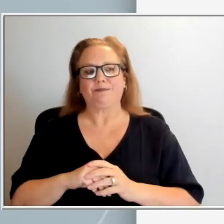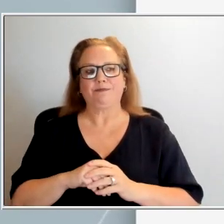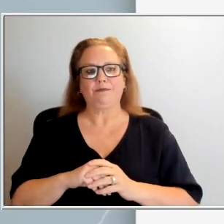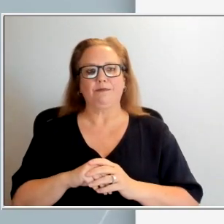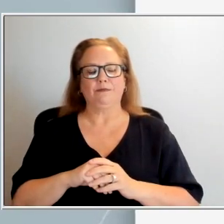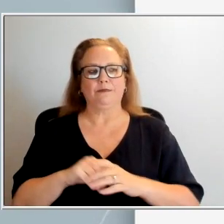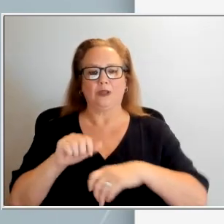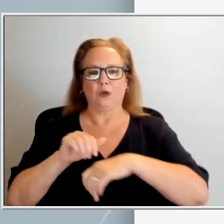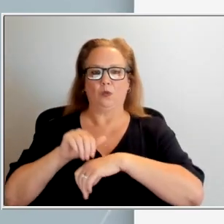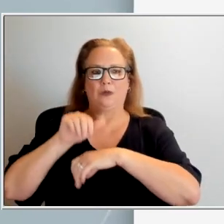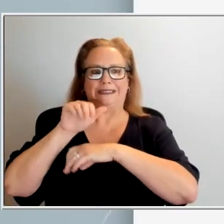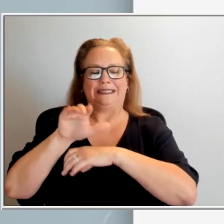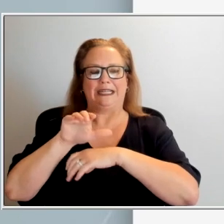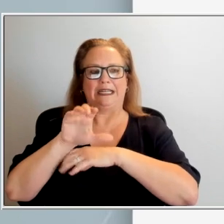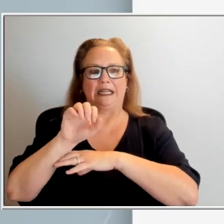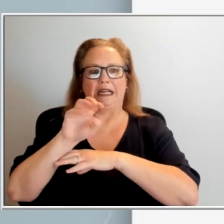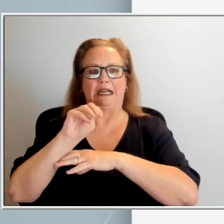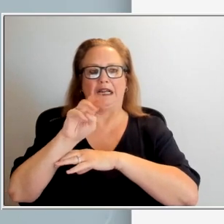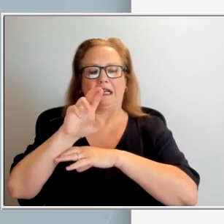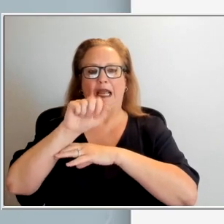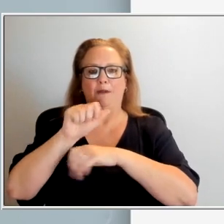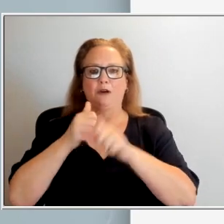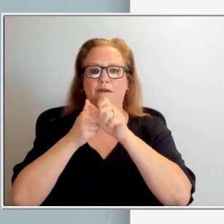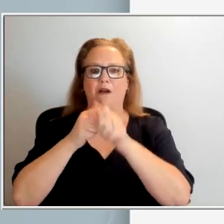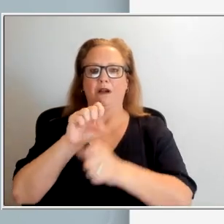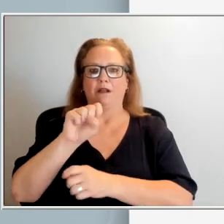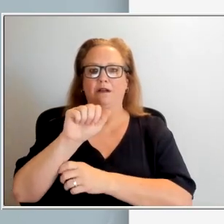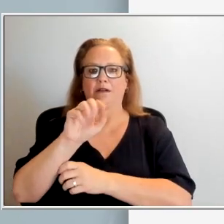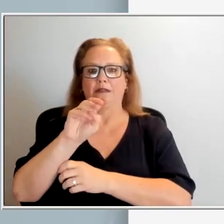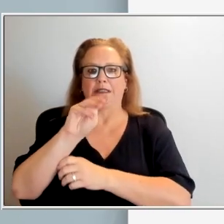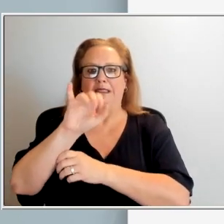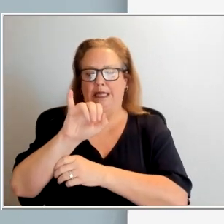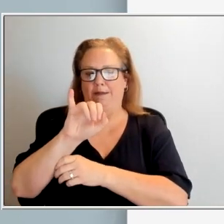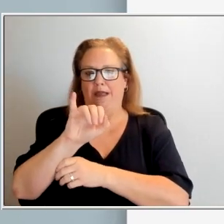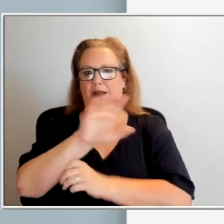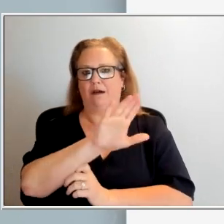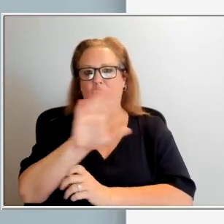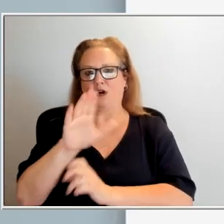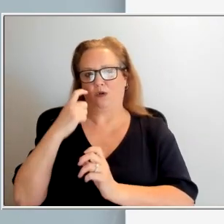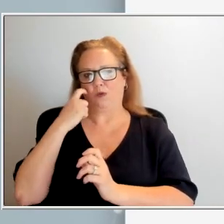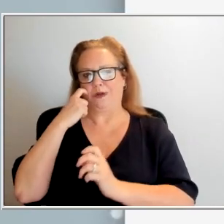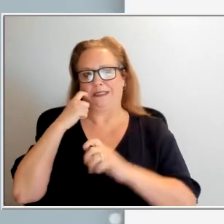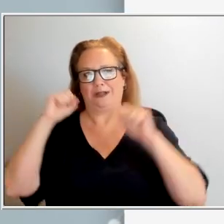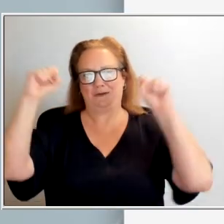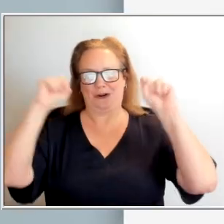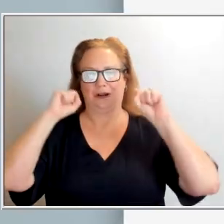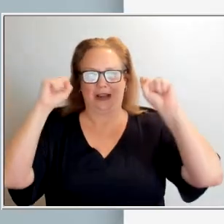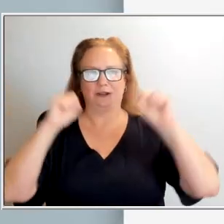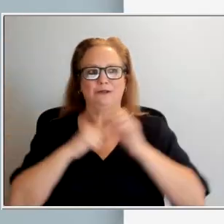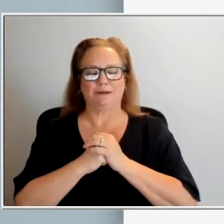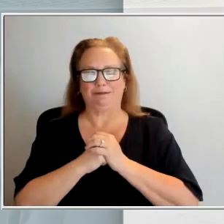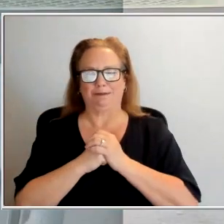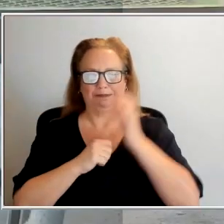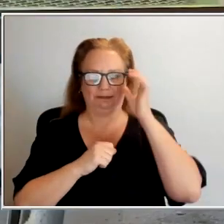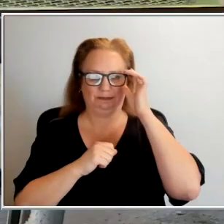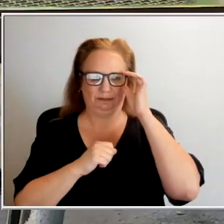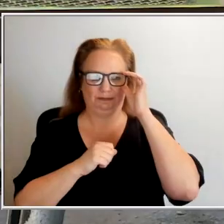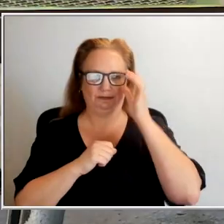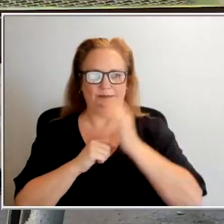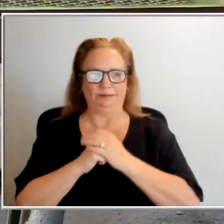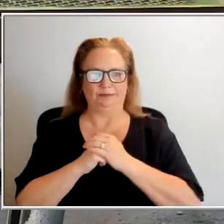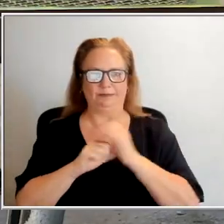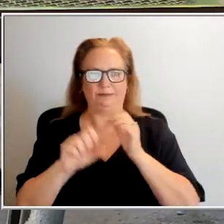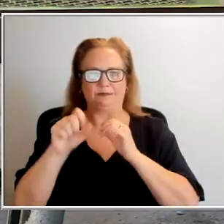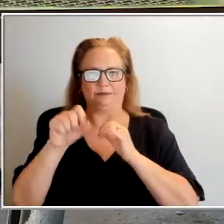a camera to follow Sammy and Marcia on one of their recent workouts. Let's take a look. Yeah, there you go.